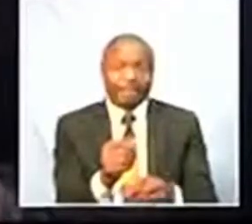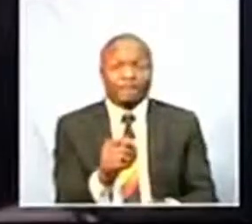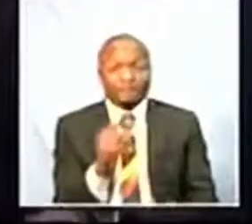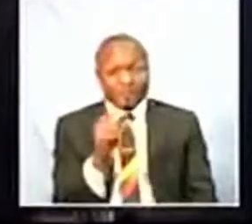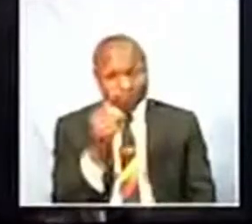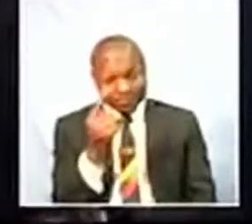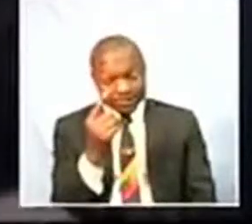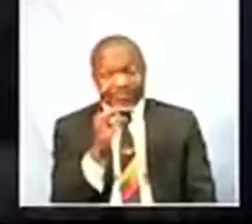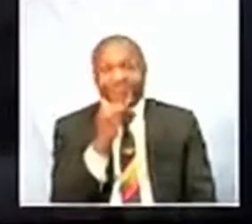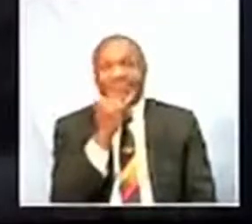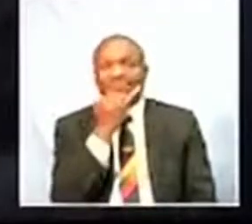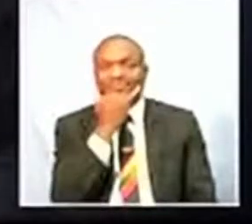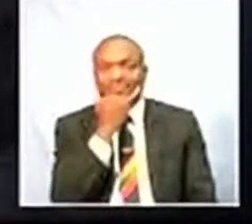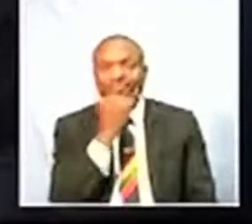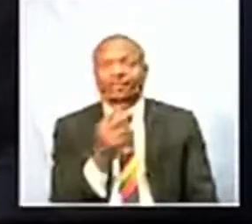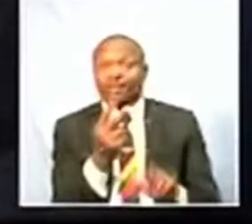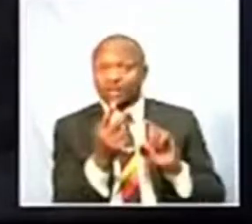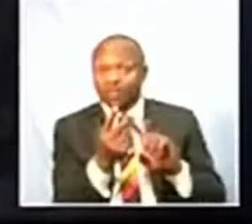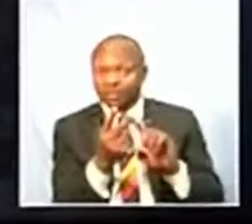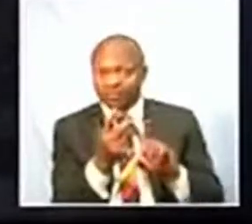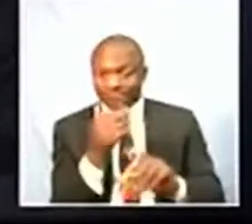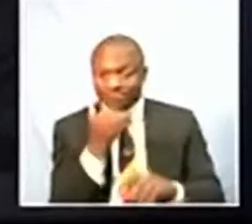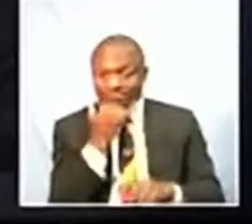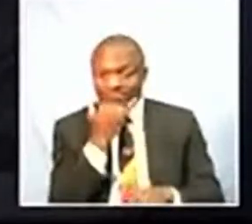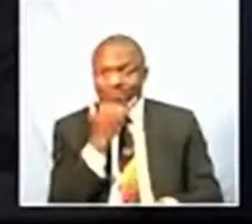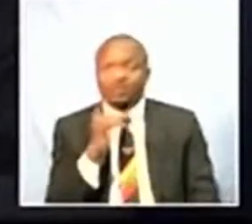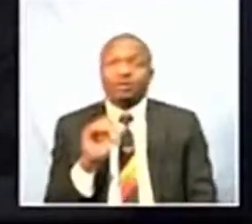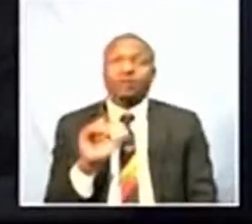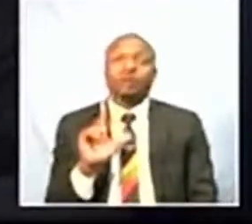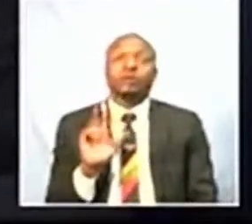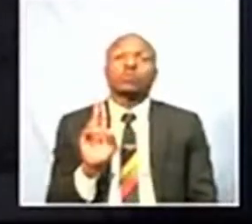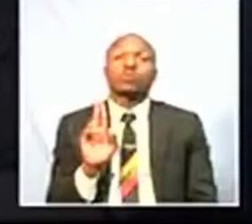second irregularity is the Lukupa